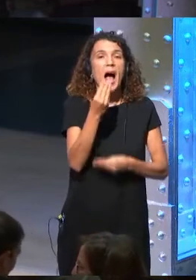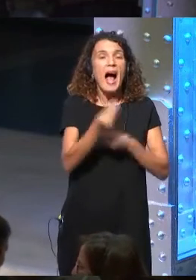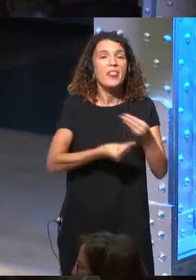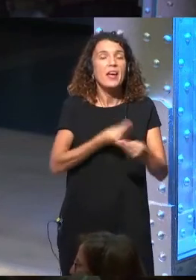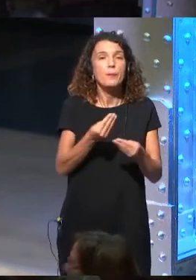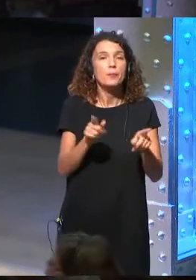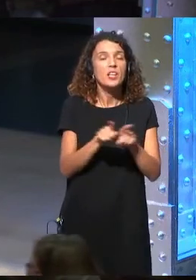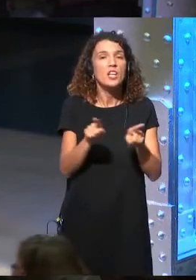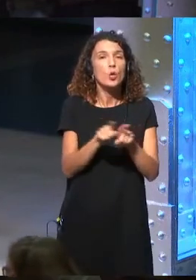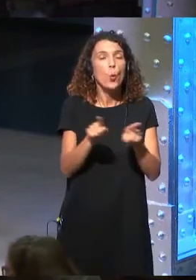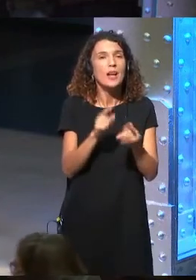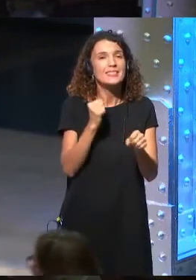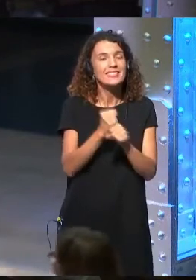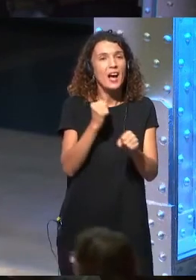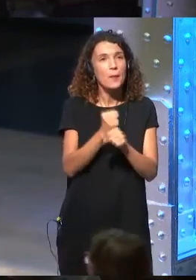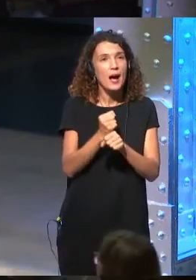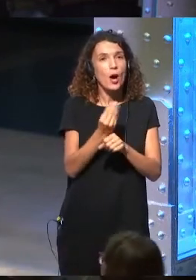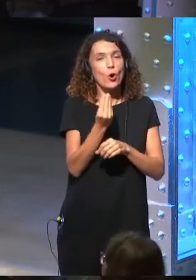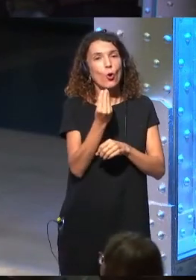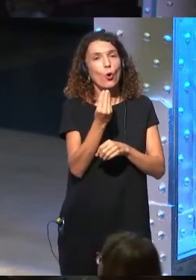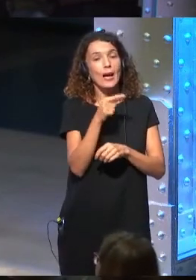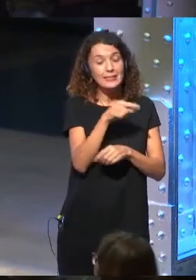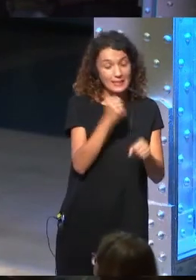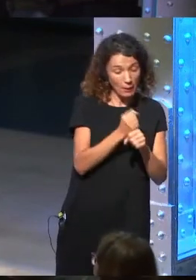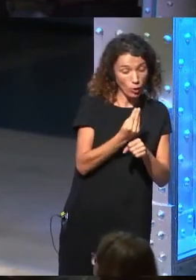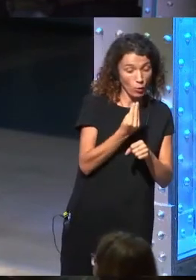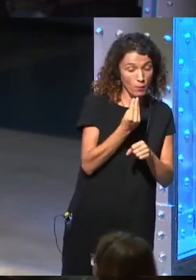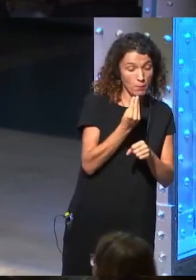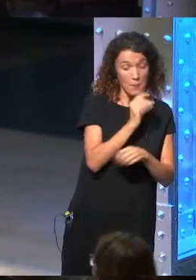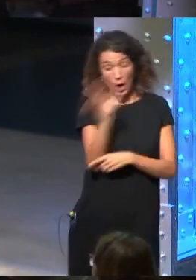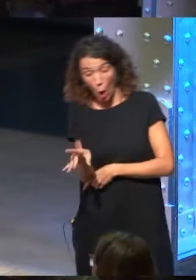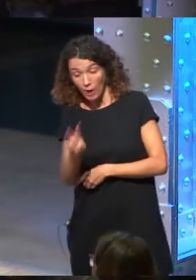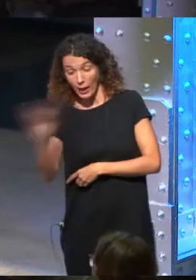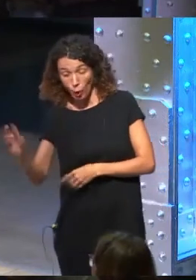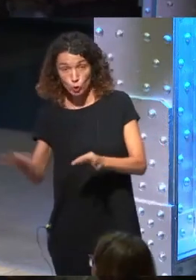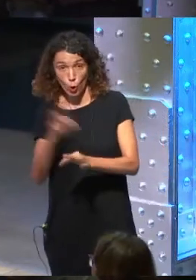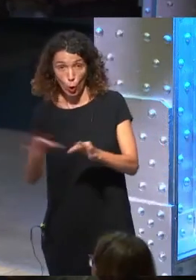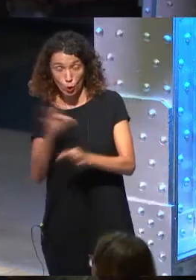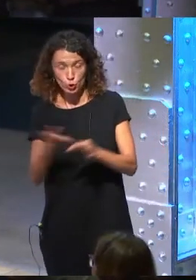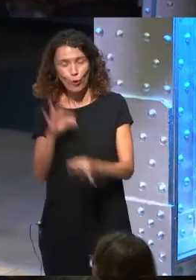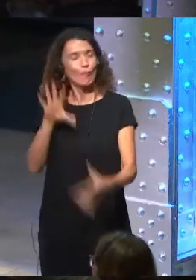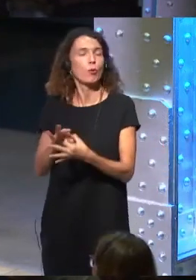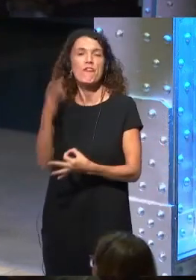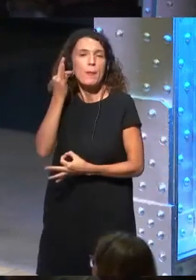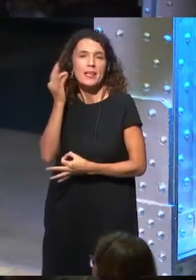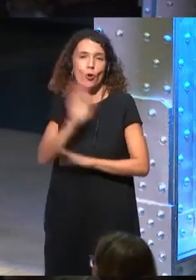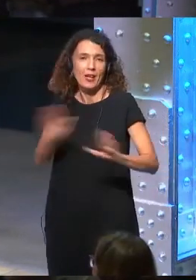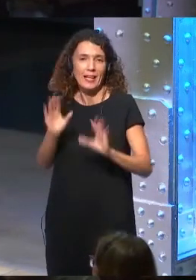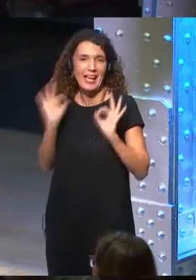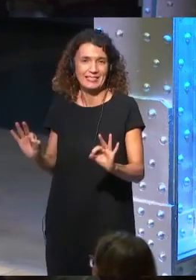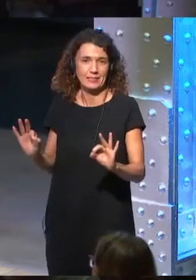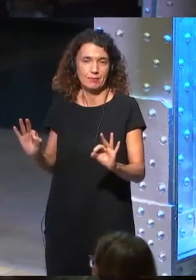afraid I think oil painting is better than quilting, and I don't want to be left doing the quilting. And that's a bit what I